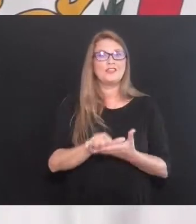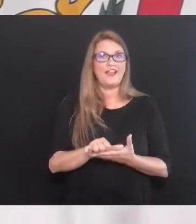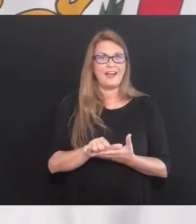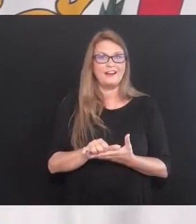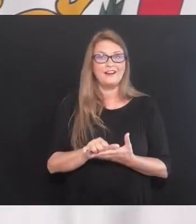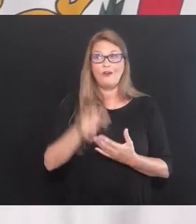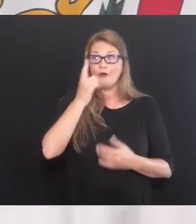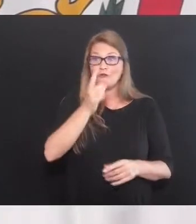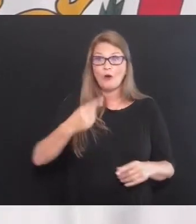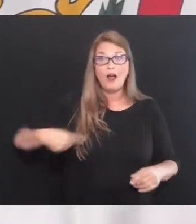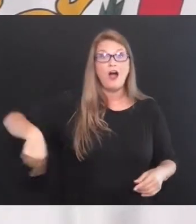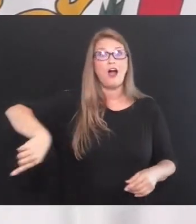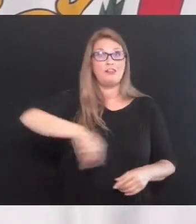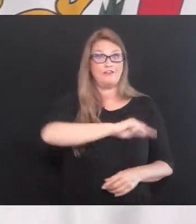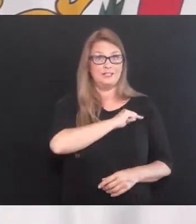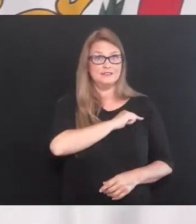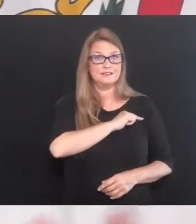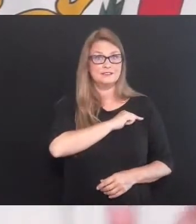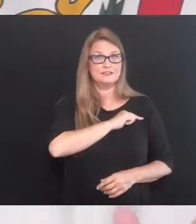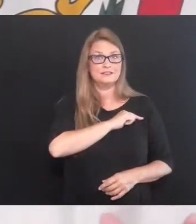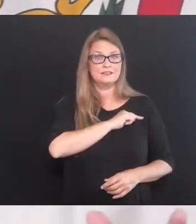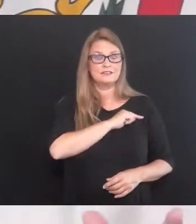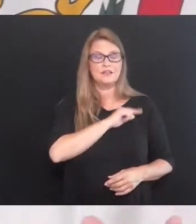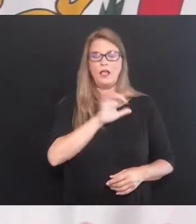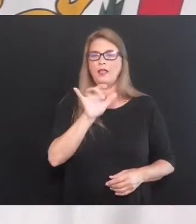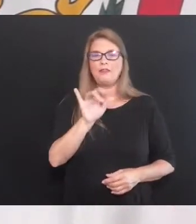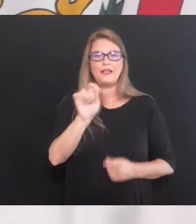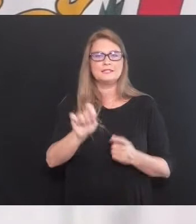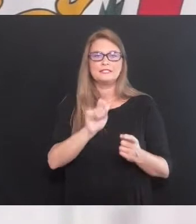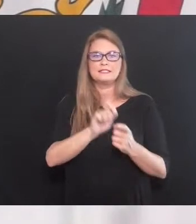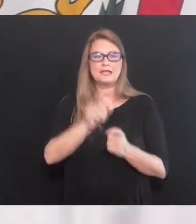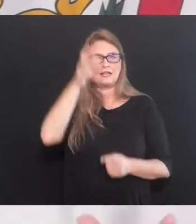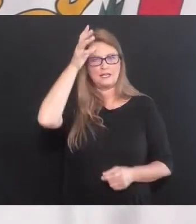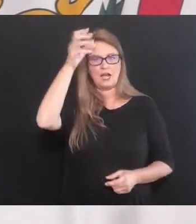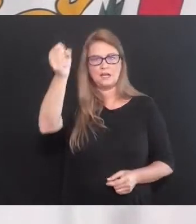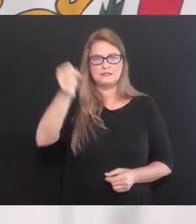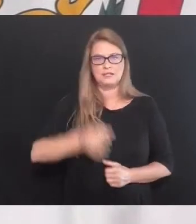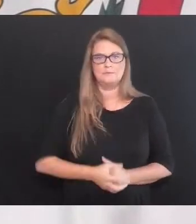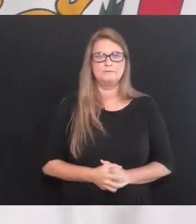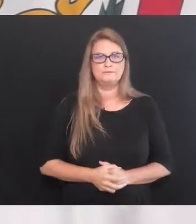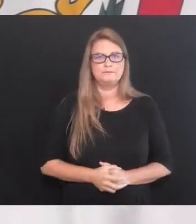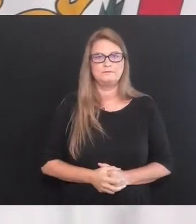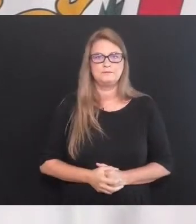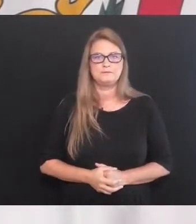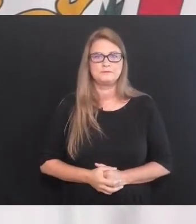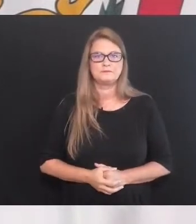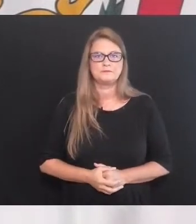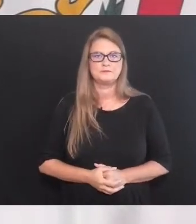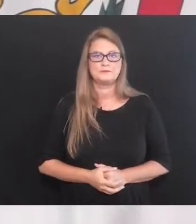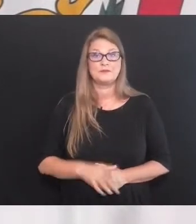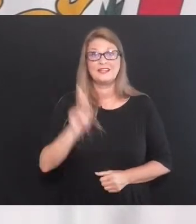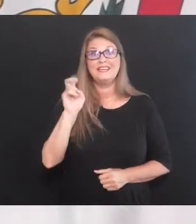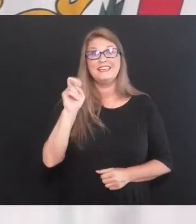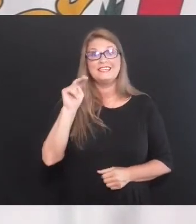us, do we not? It's exactly the same concept, exactly the same. Kenny,